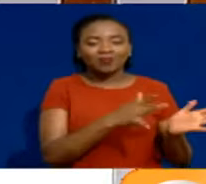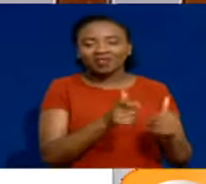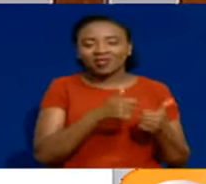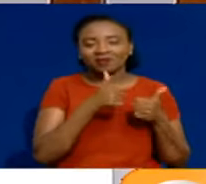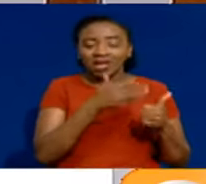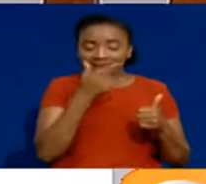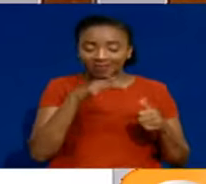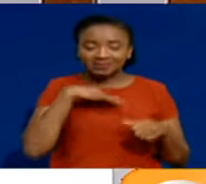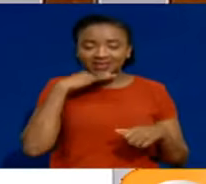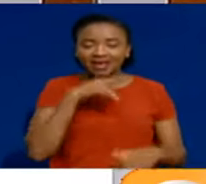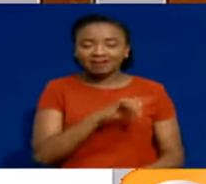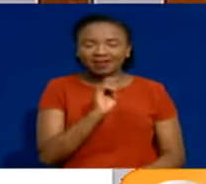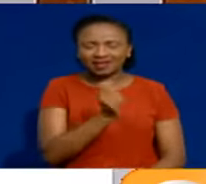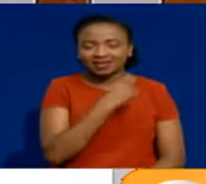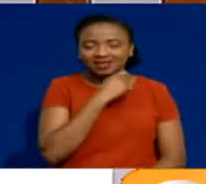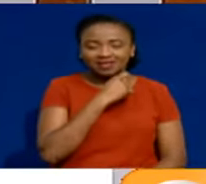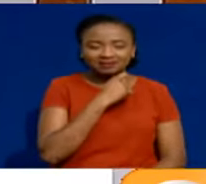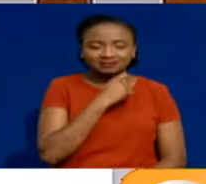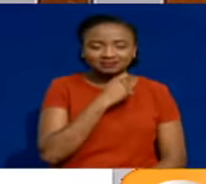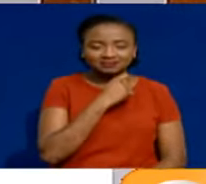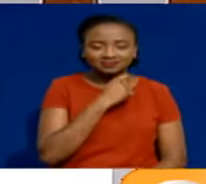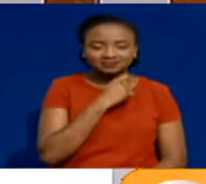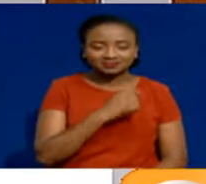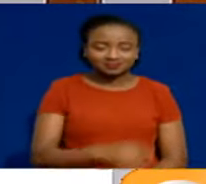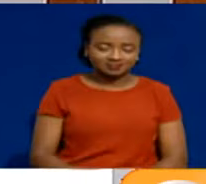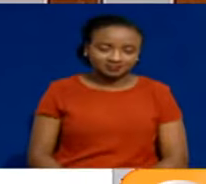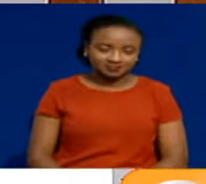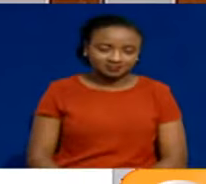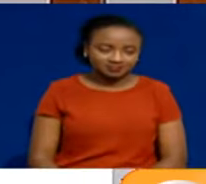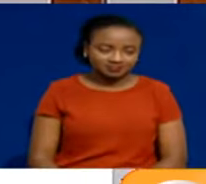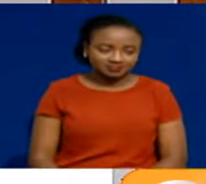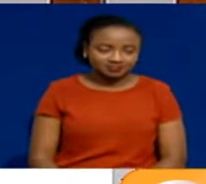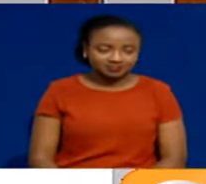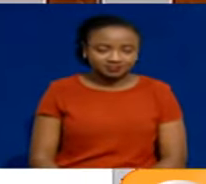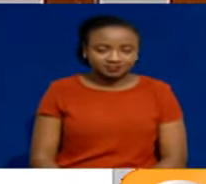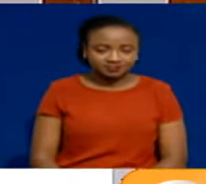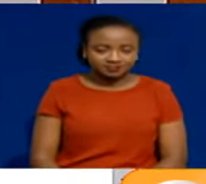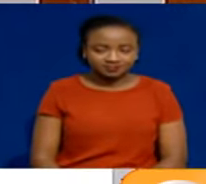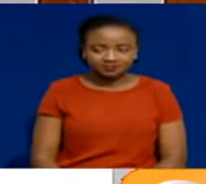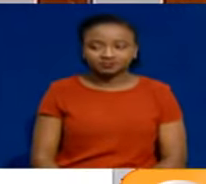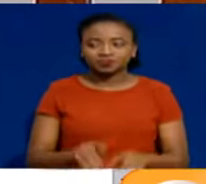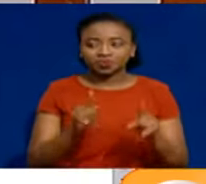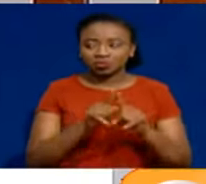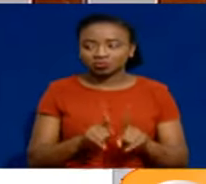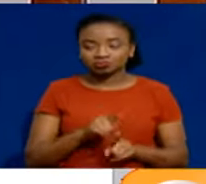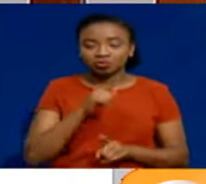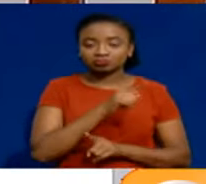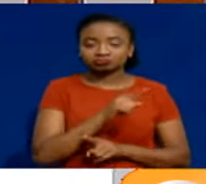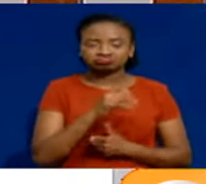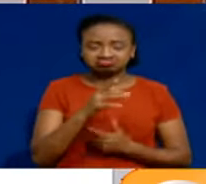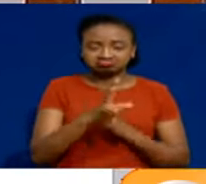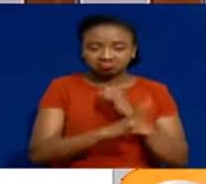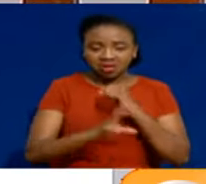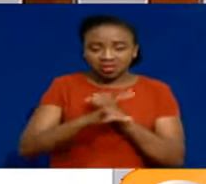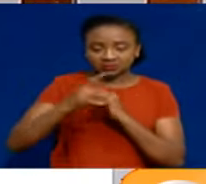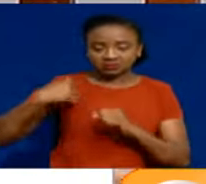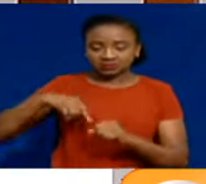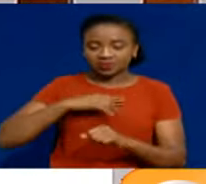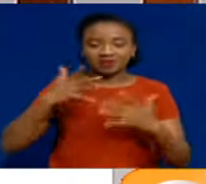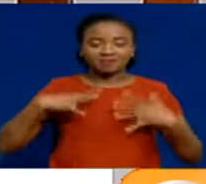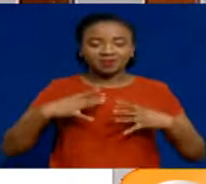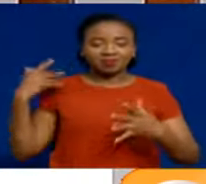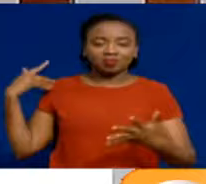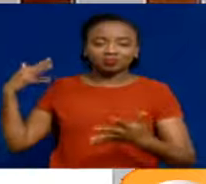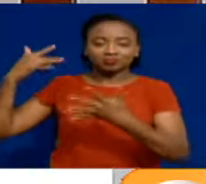and be buried. Here, in this country here. And this is our country, country of our ancestors. In